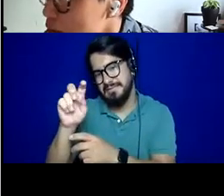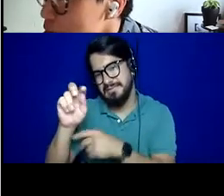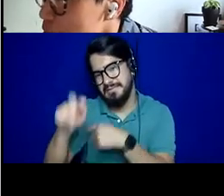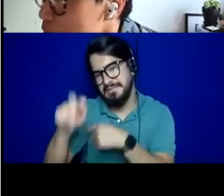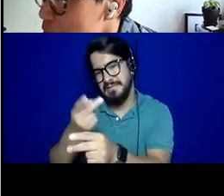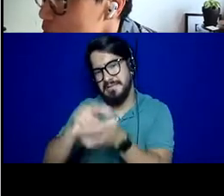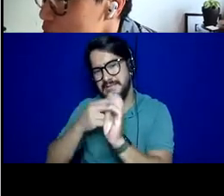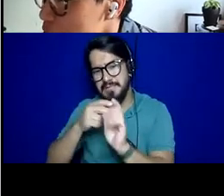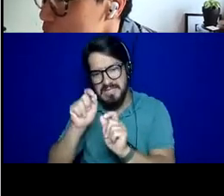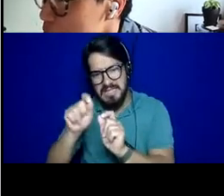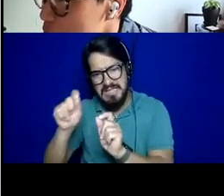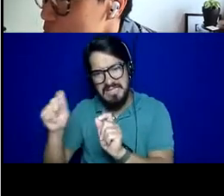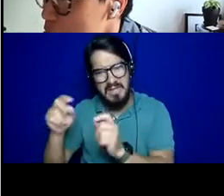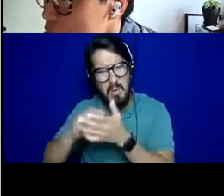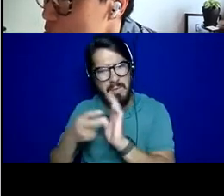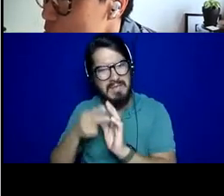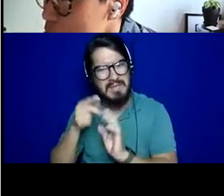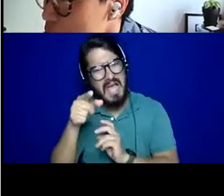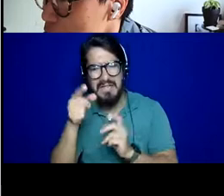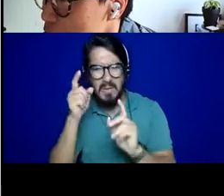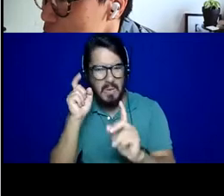And is that something that's like automated?